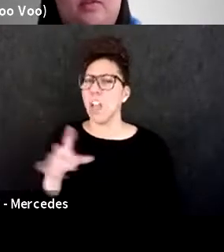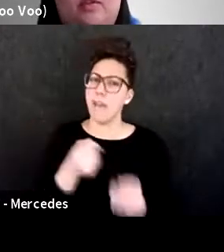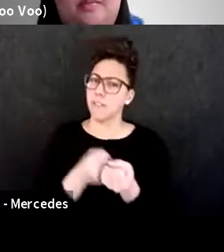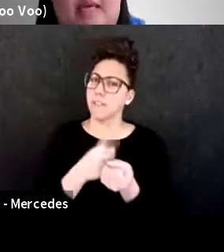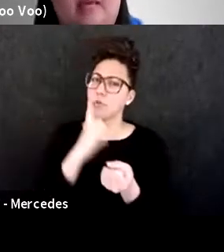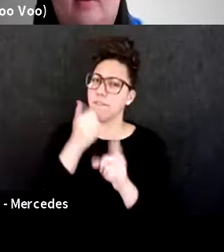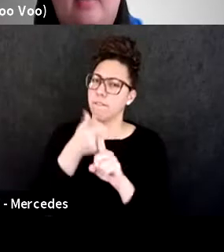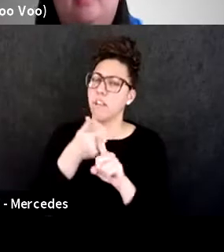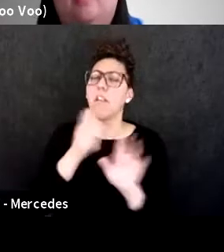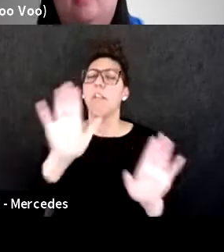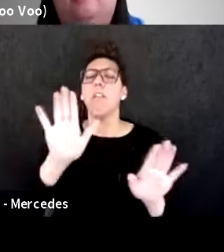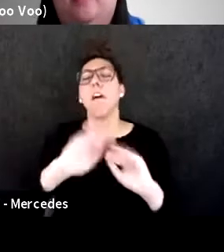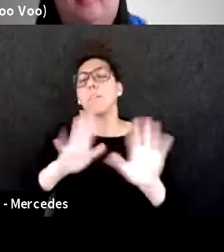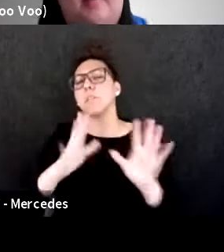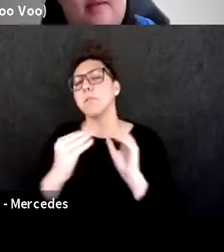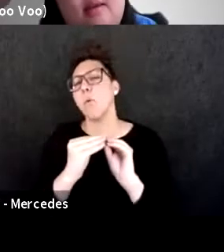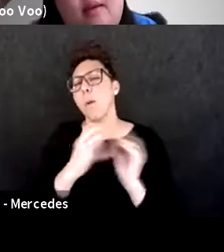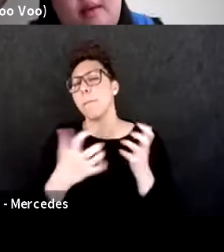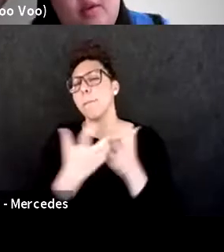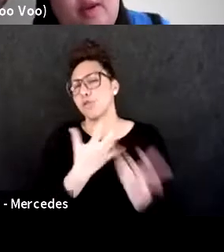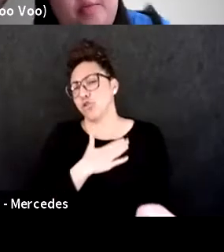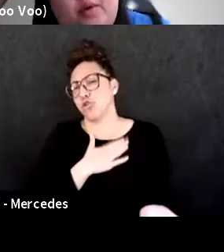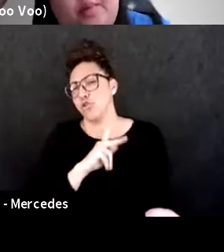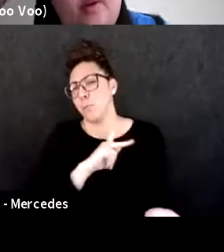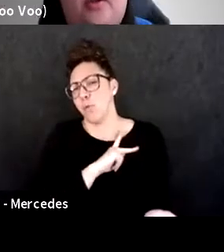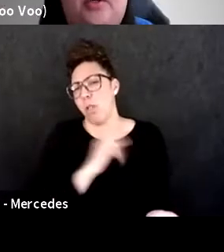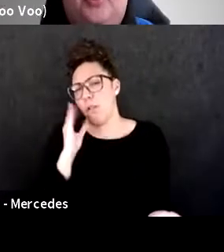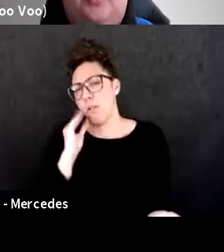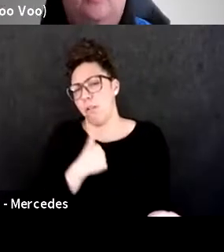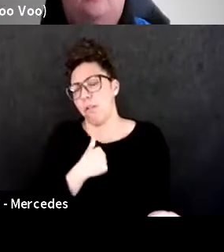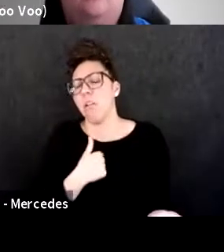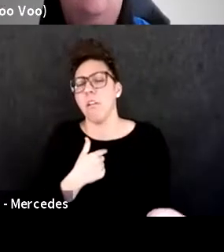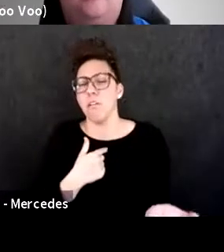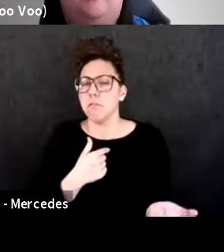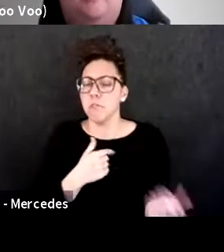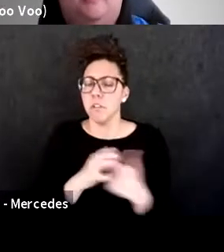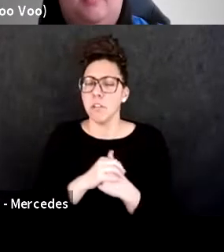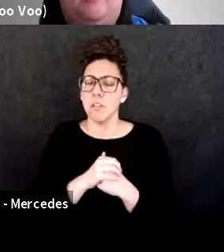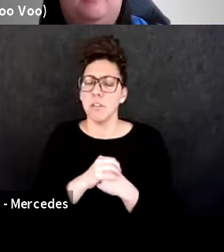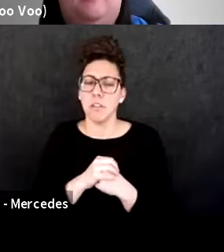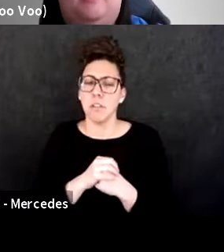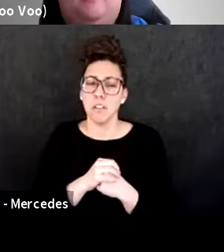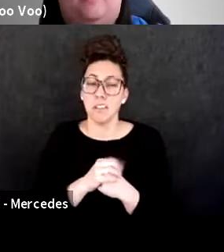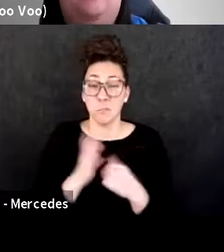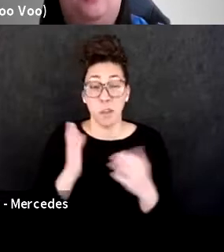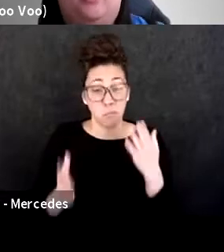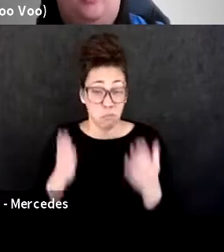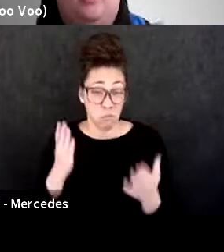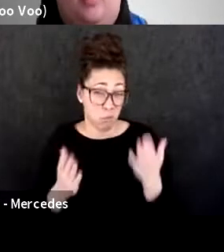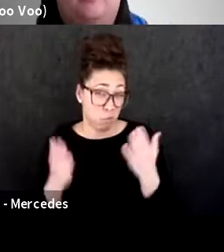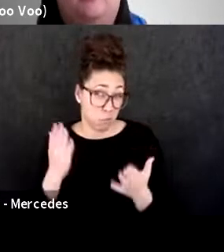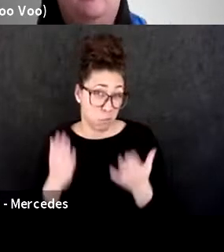personal to me, right? But maybe, and you kind of spoke about it earlier too, that maybe it might be something that is